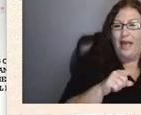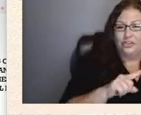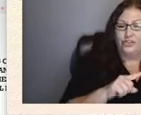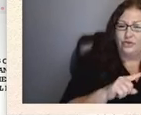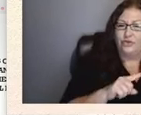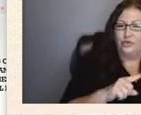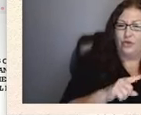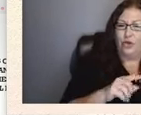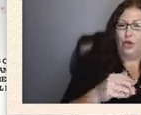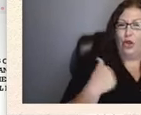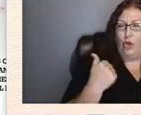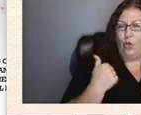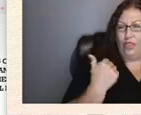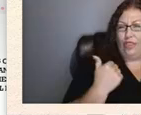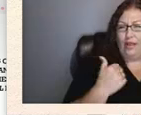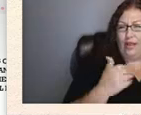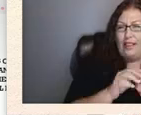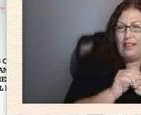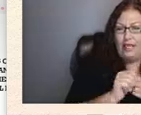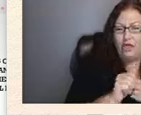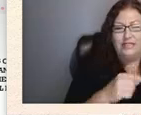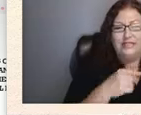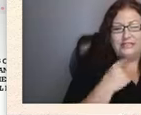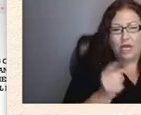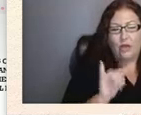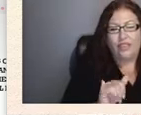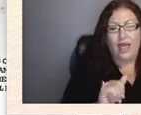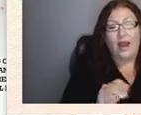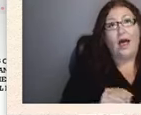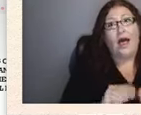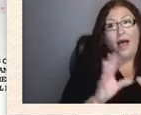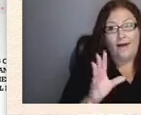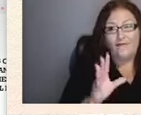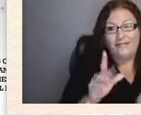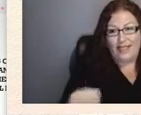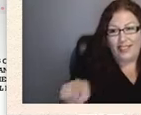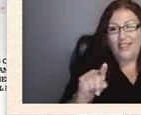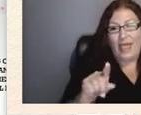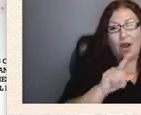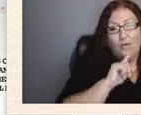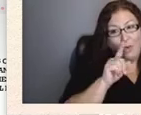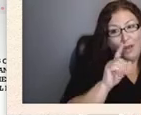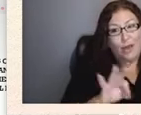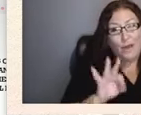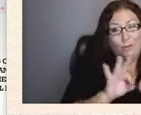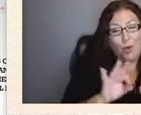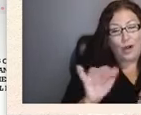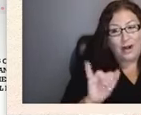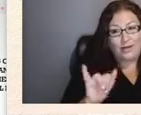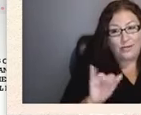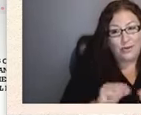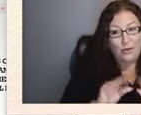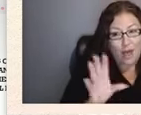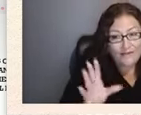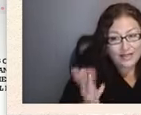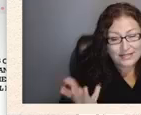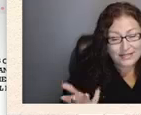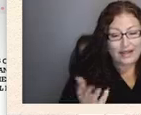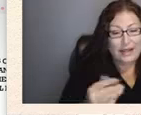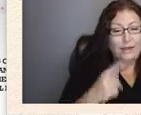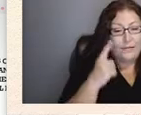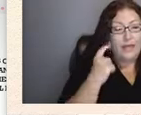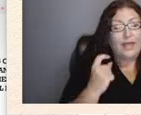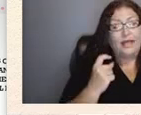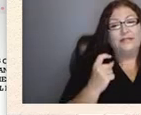leaders and tell you that obviously they are also really important, because